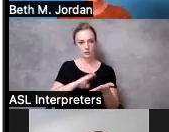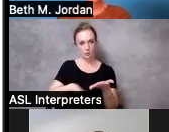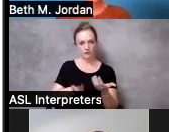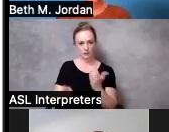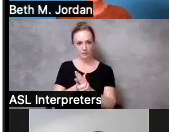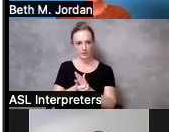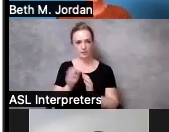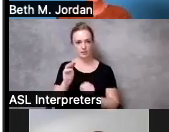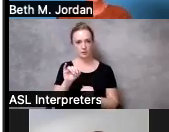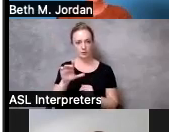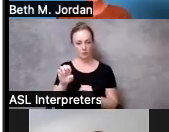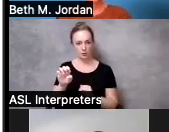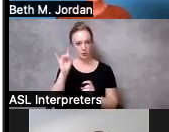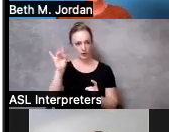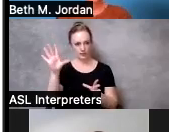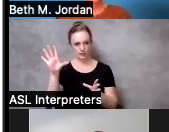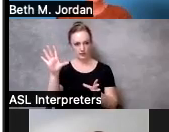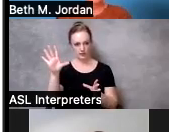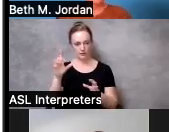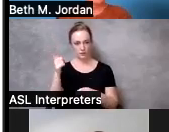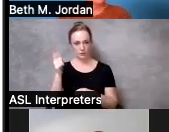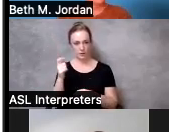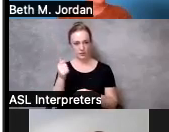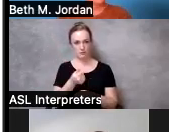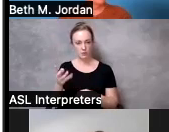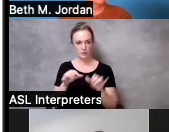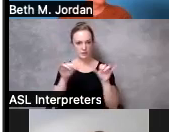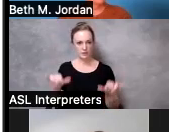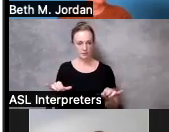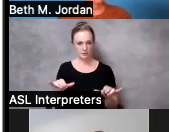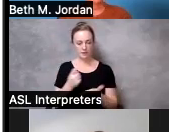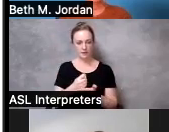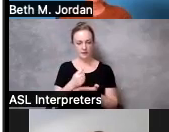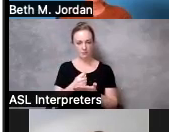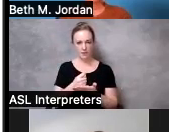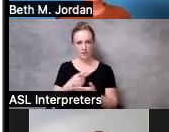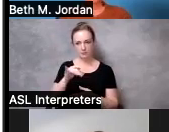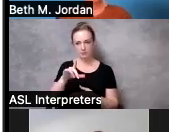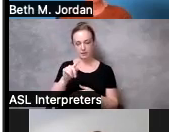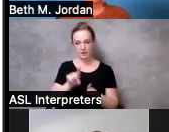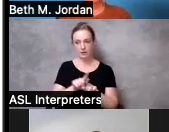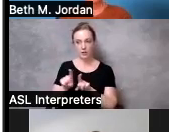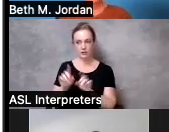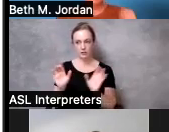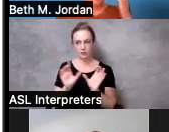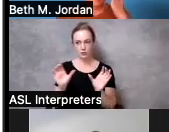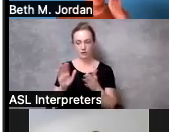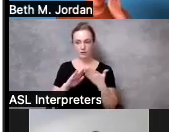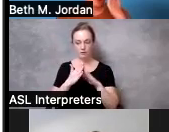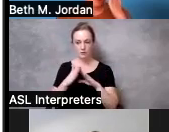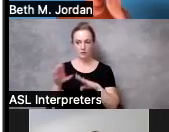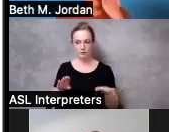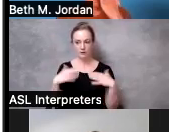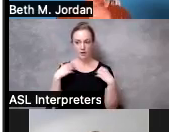grant, multi-systemic therapy pilot, and certified community behavioral health